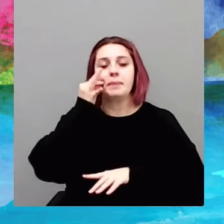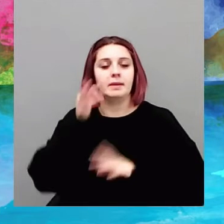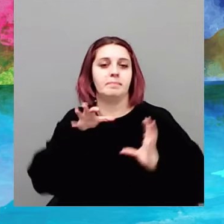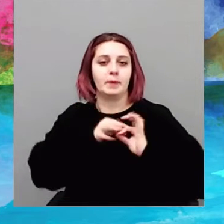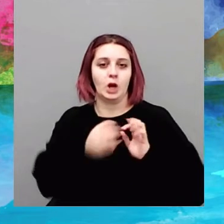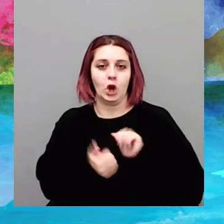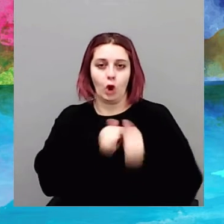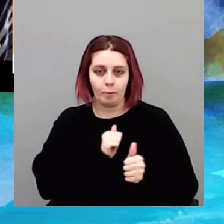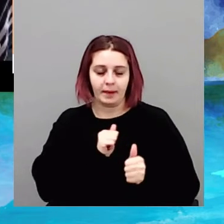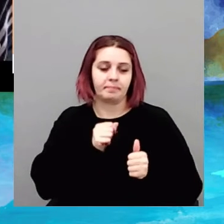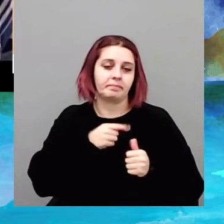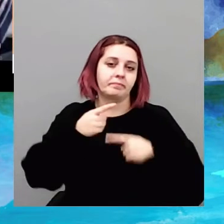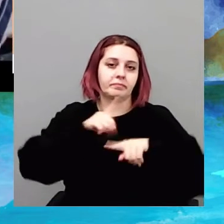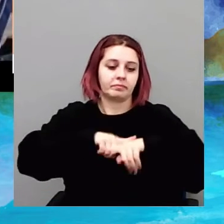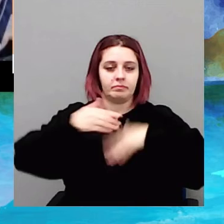different